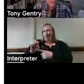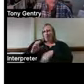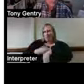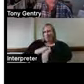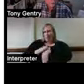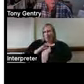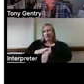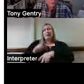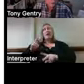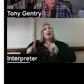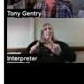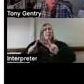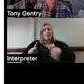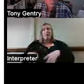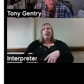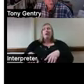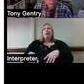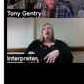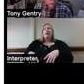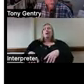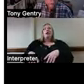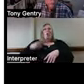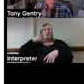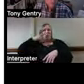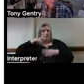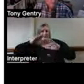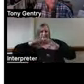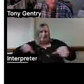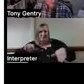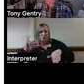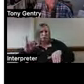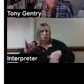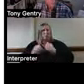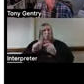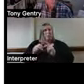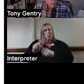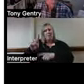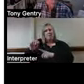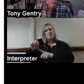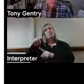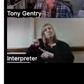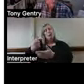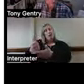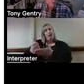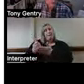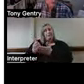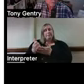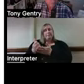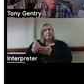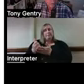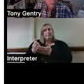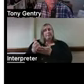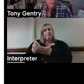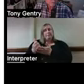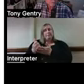people who are cognitively impaired and again for pediatric populations, these can be really helpful kinds of